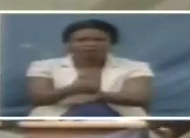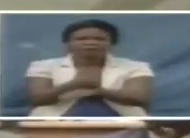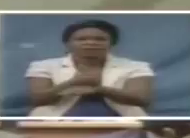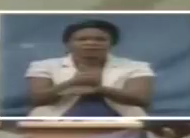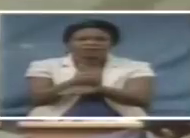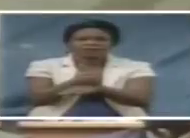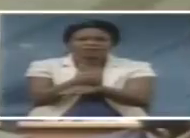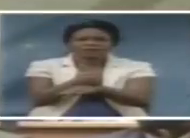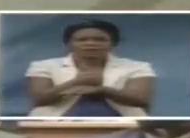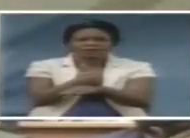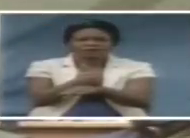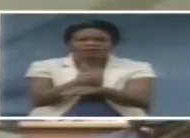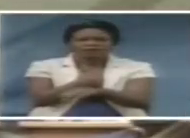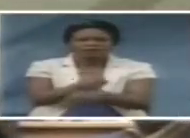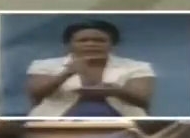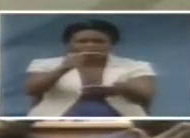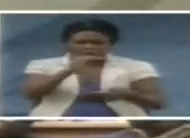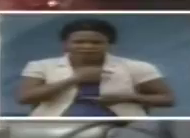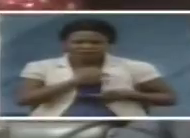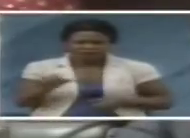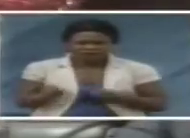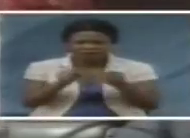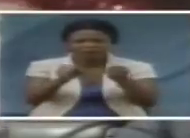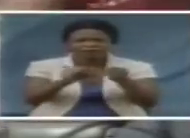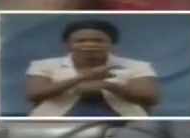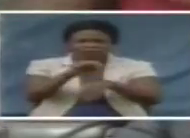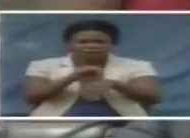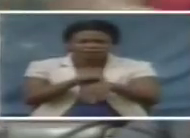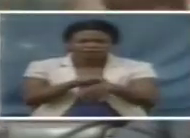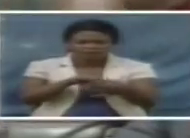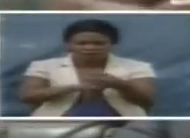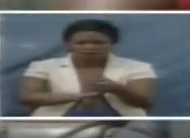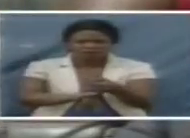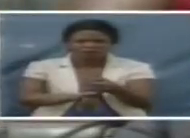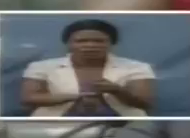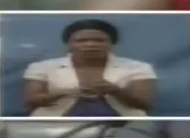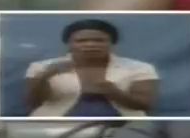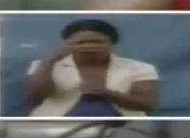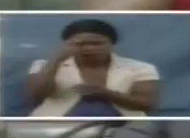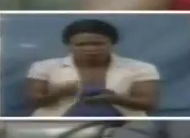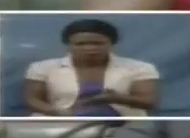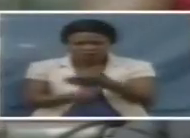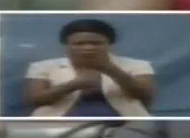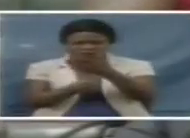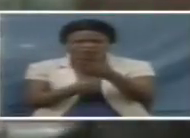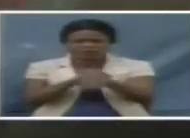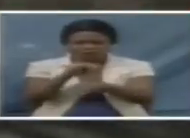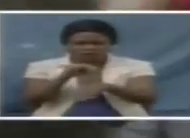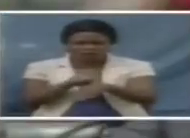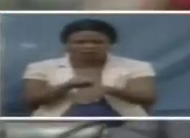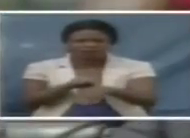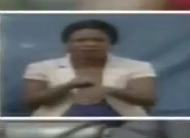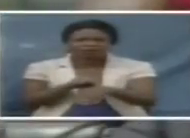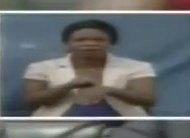include the establishment of a unified pension system, a national social security agency,